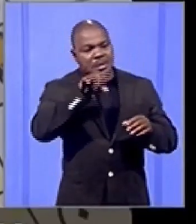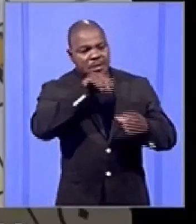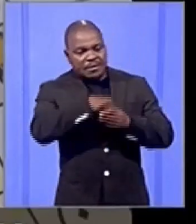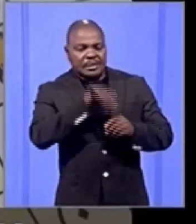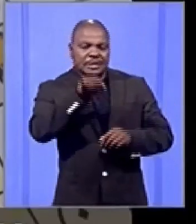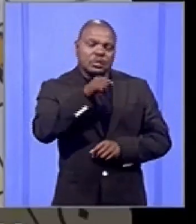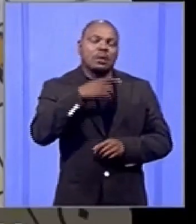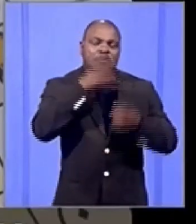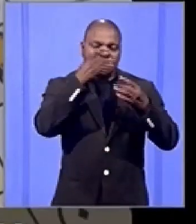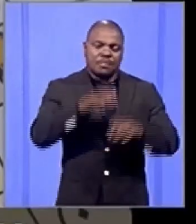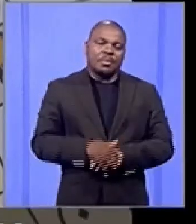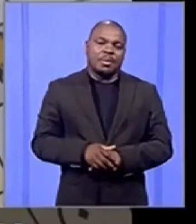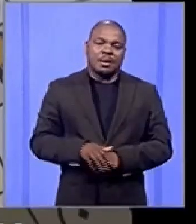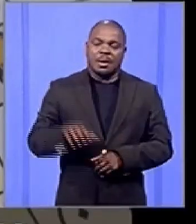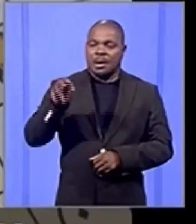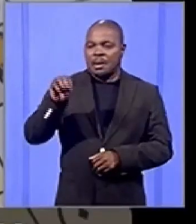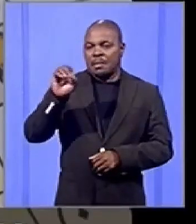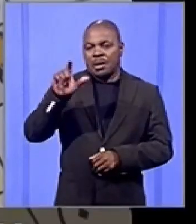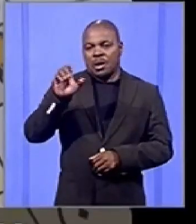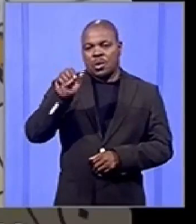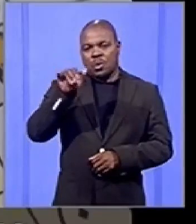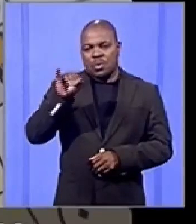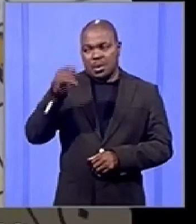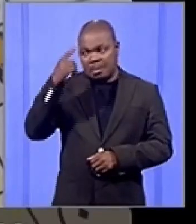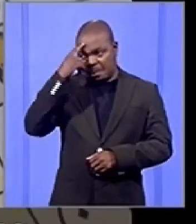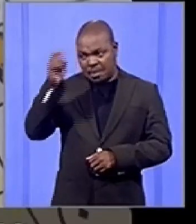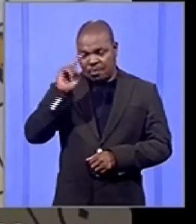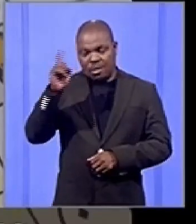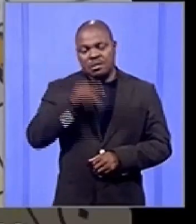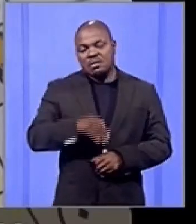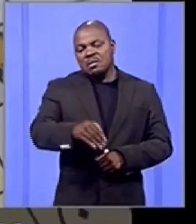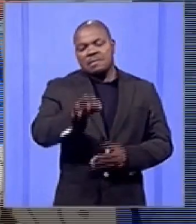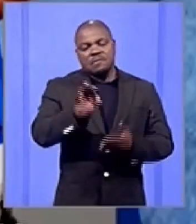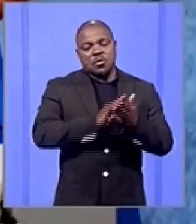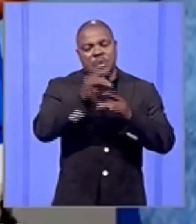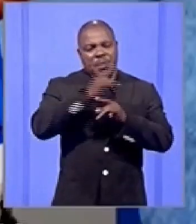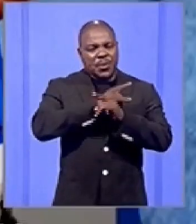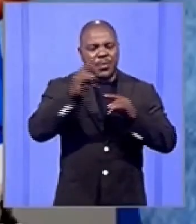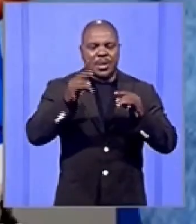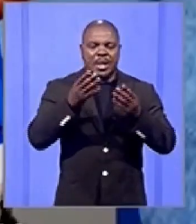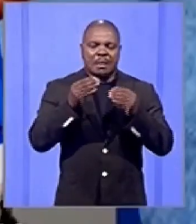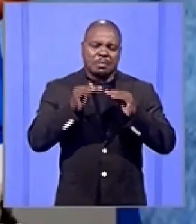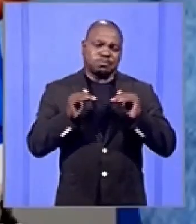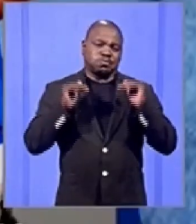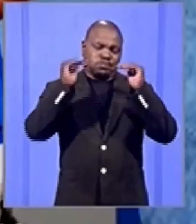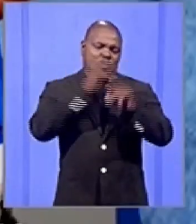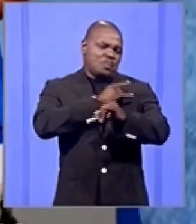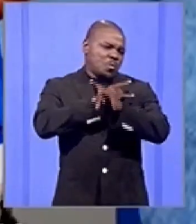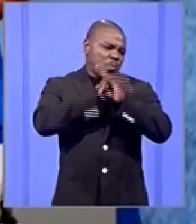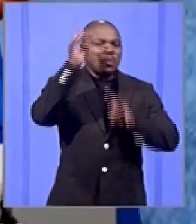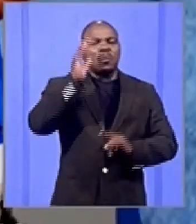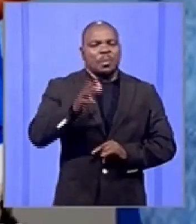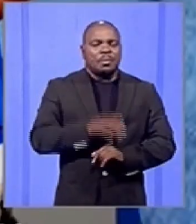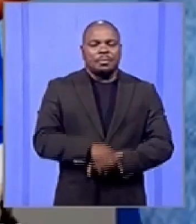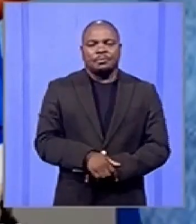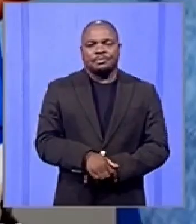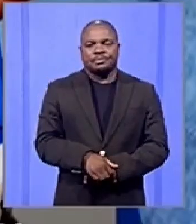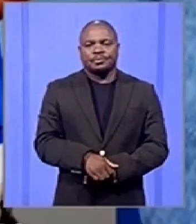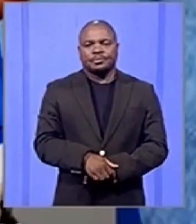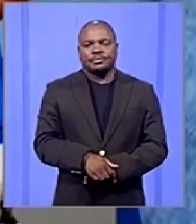Khabagare Maloi o solofela gore ba tla fenya ditlhopho mo porofenseng ka palo e kwa godimo. Thabiso Moss, SABC News mo